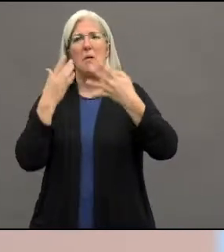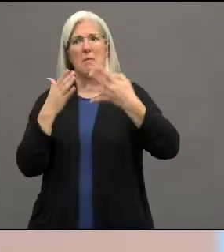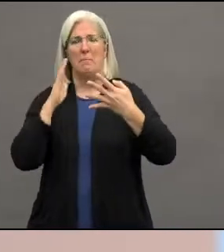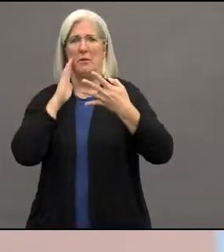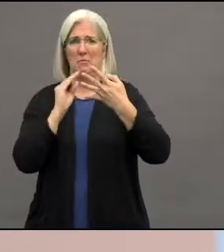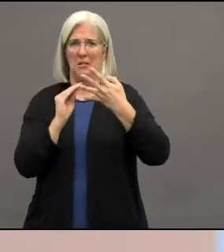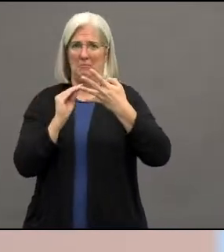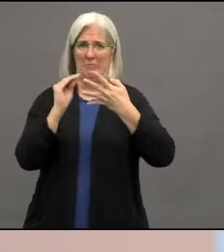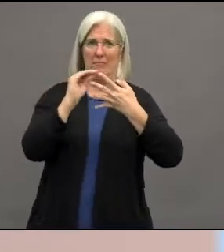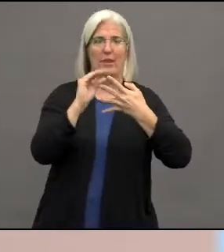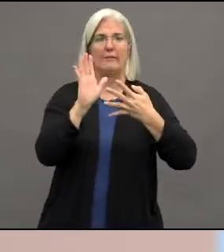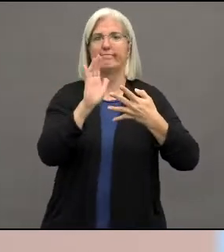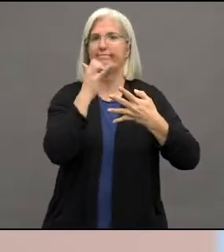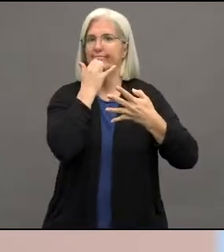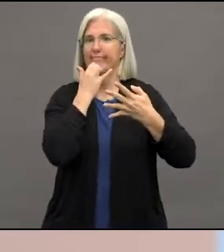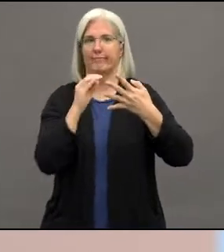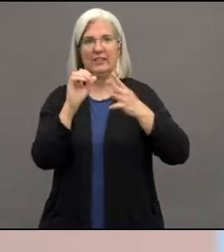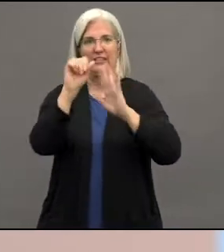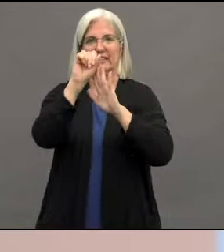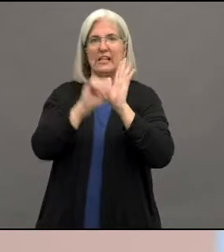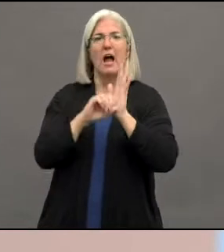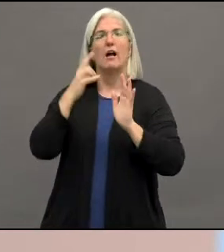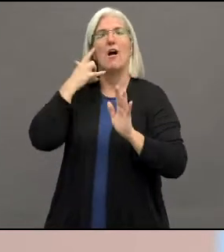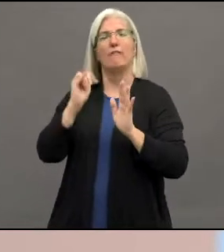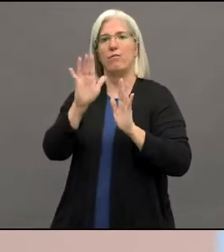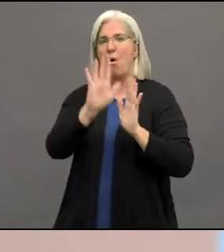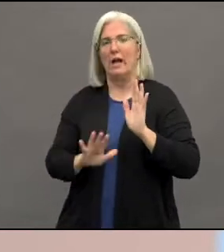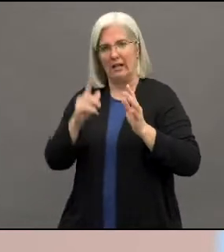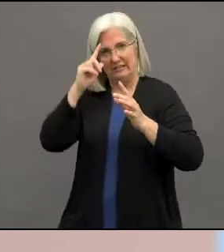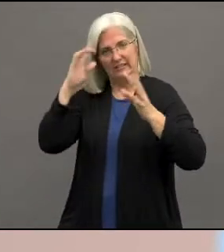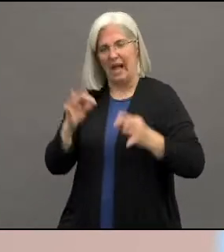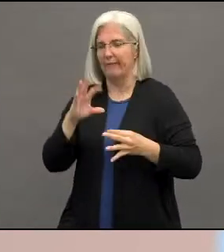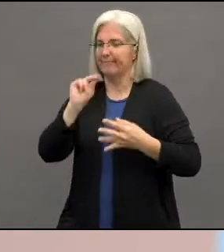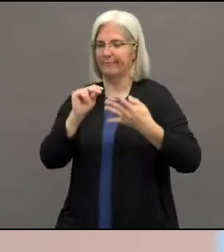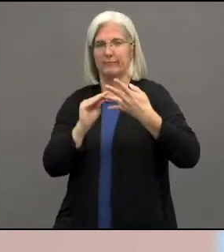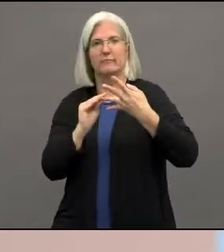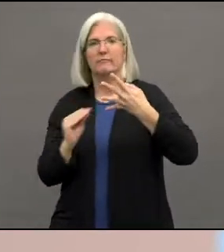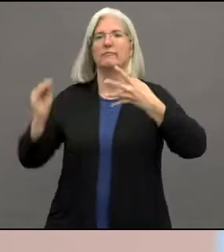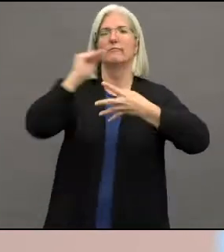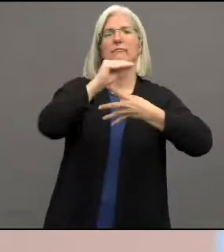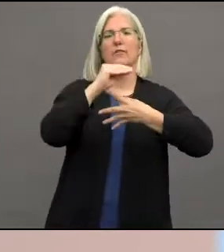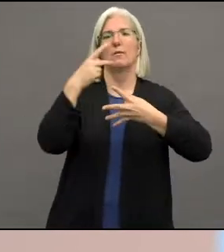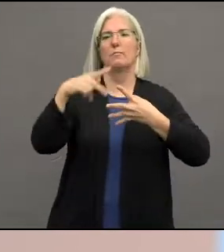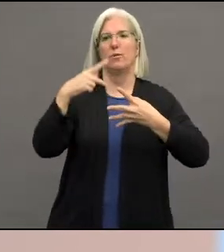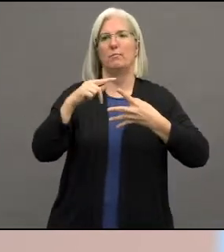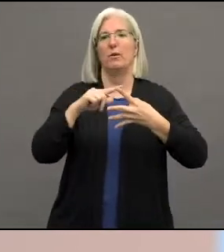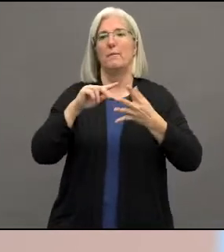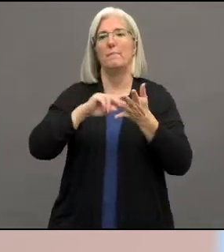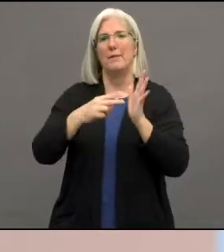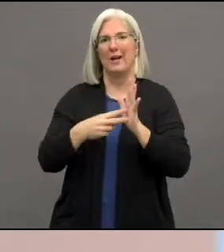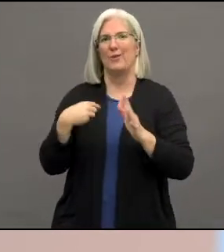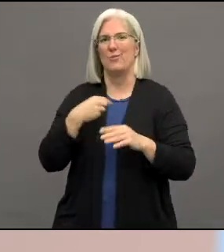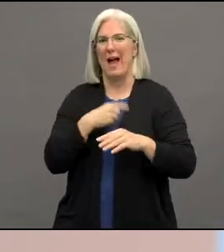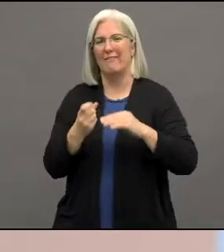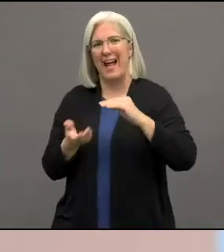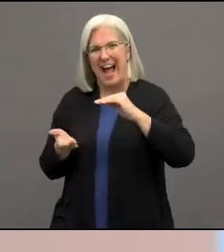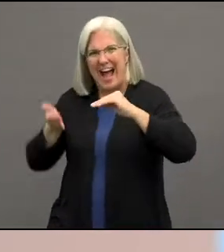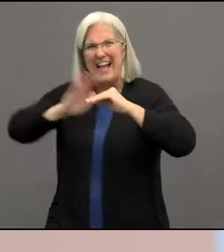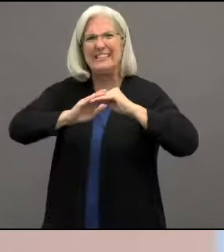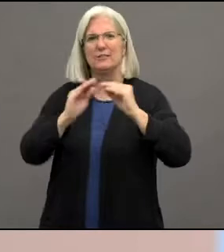to the purple tier, which this means is that we have to be careful with everything that we're doing,